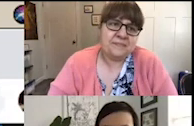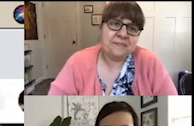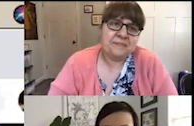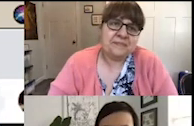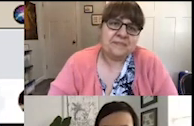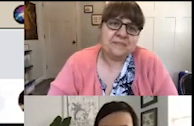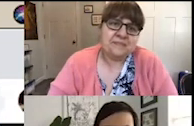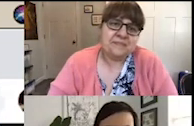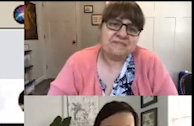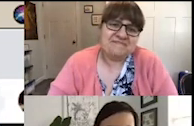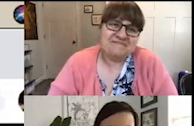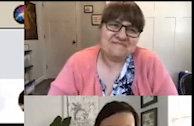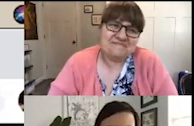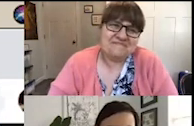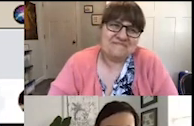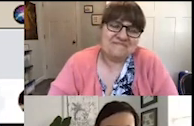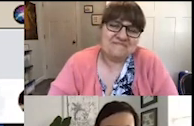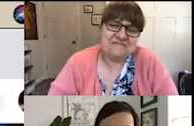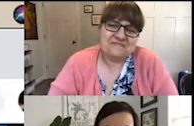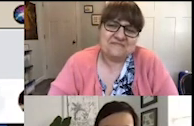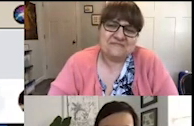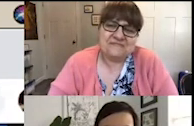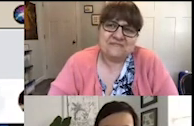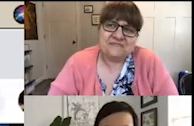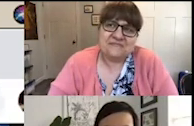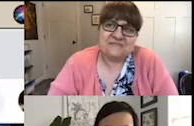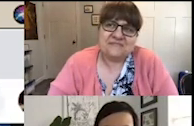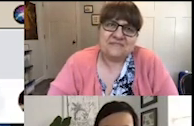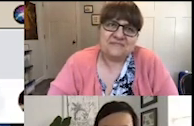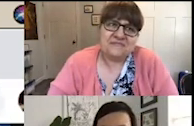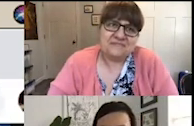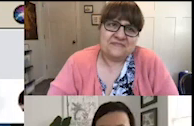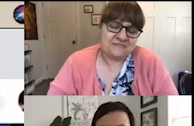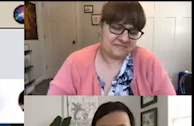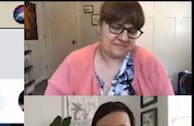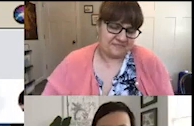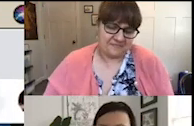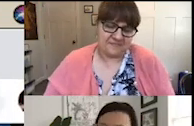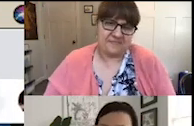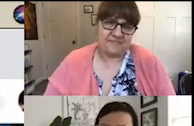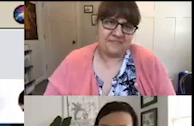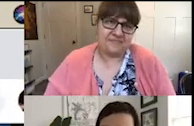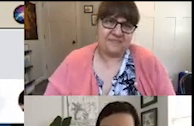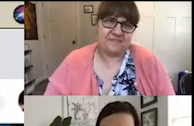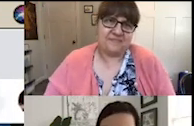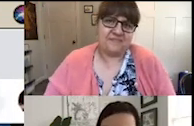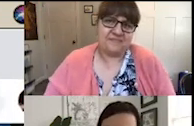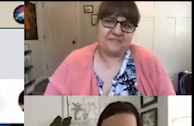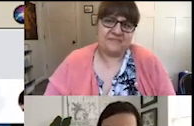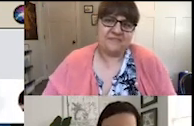you can see everybody the contact information of our panelists. But I'm going to be sharing